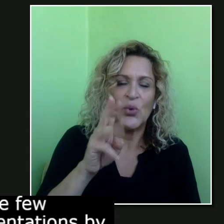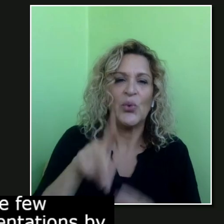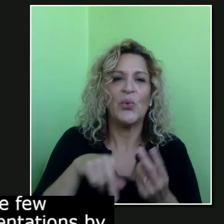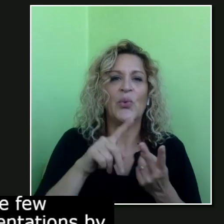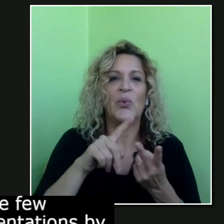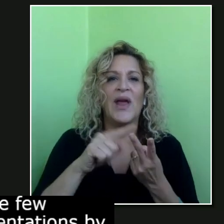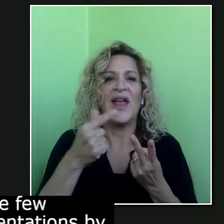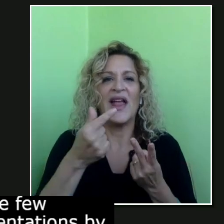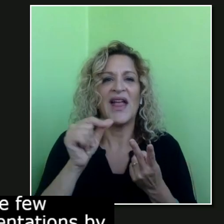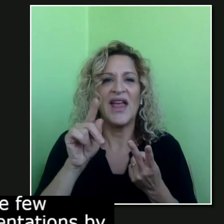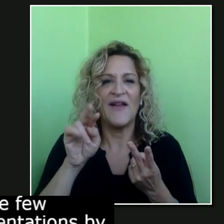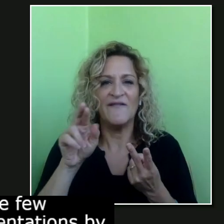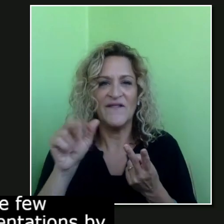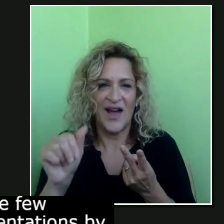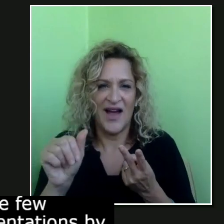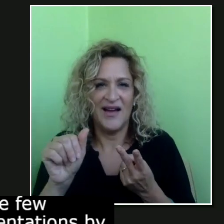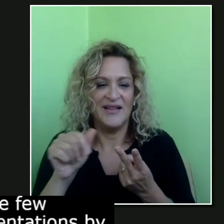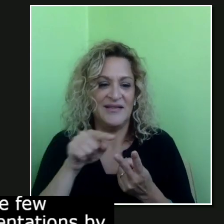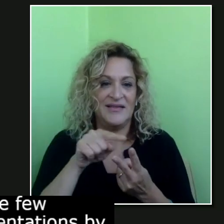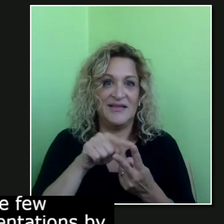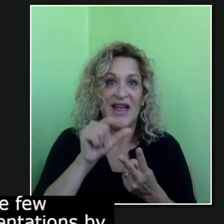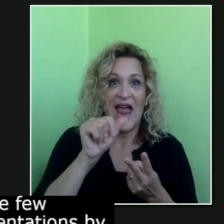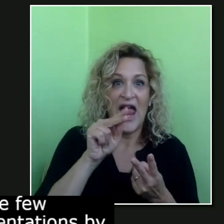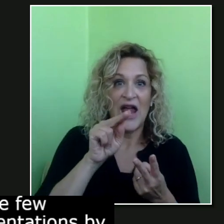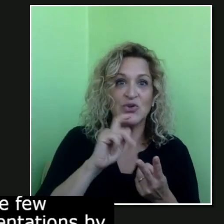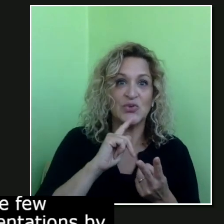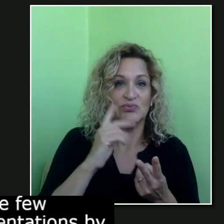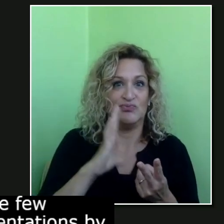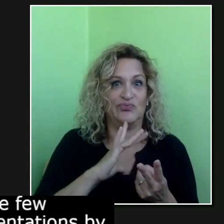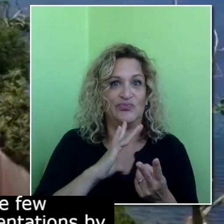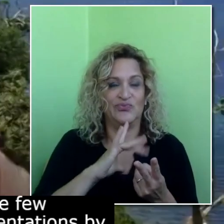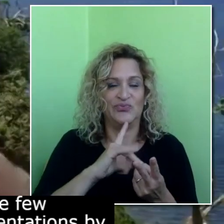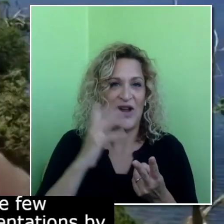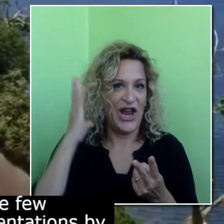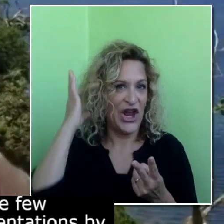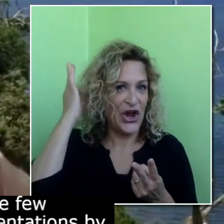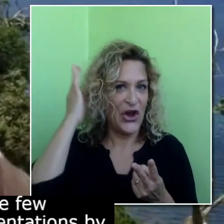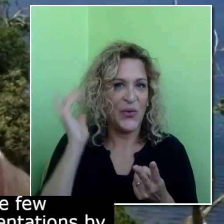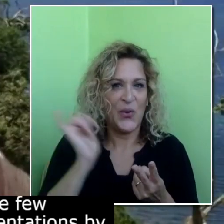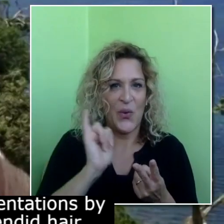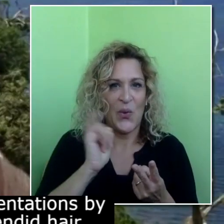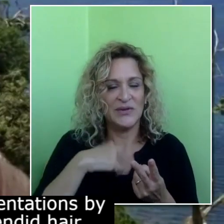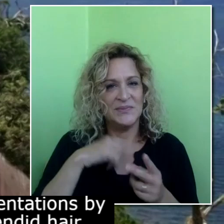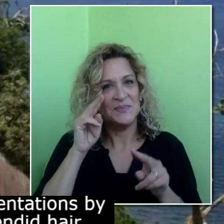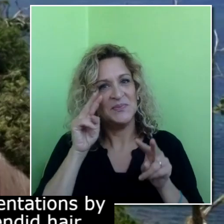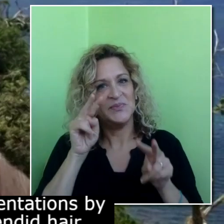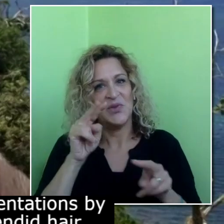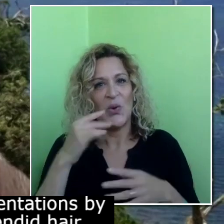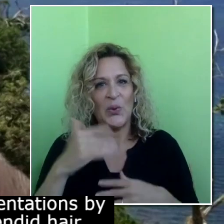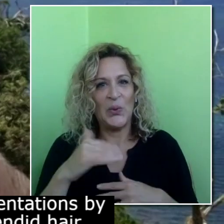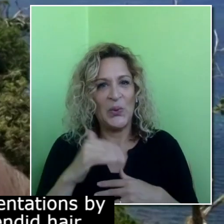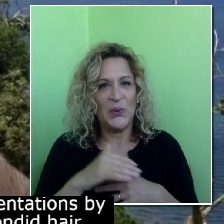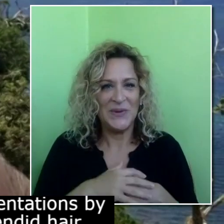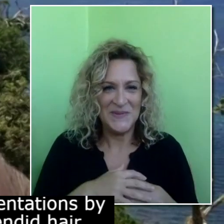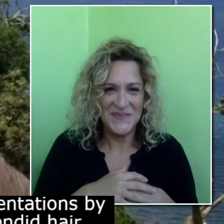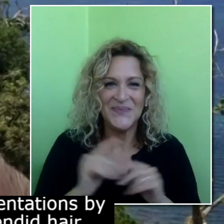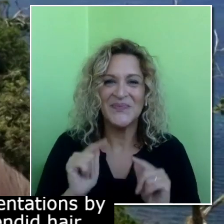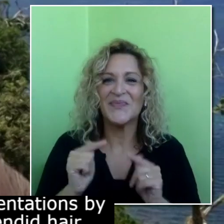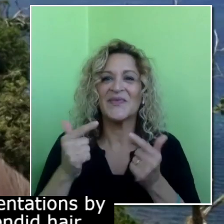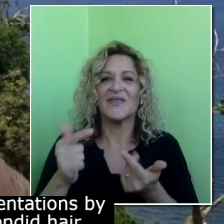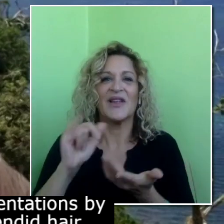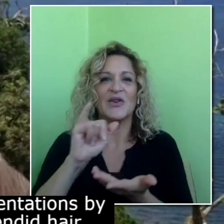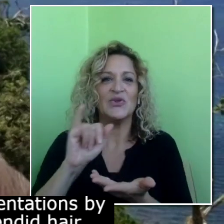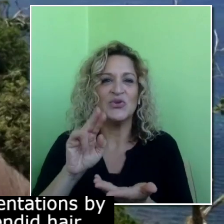Thank you very much, and I'll come back to you, Judith. Thank you so much, Greg, for those words of advice, and they are words